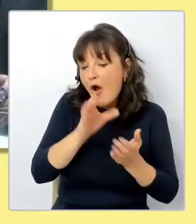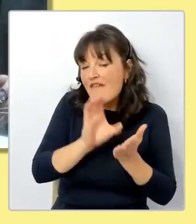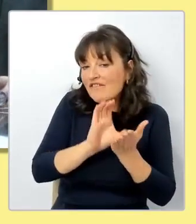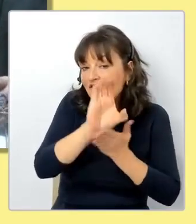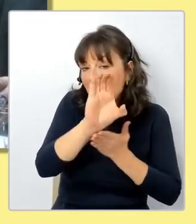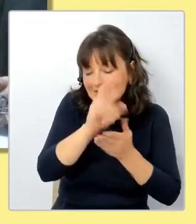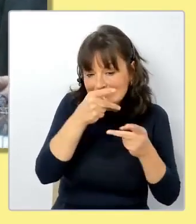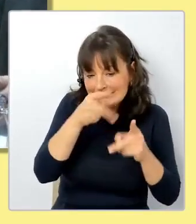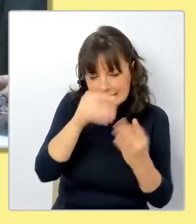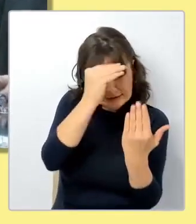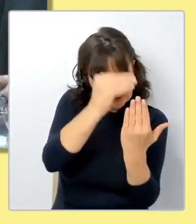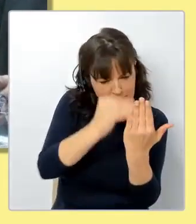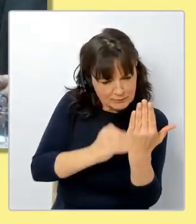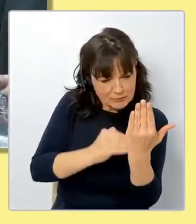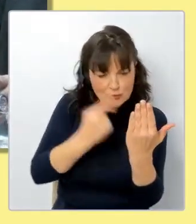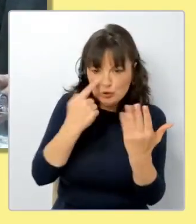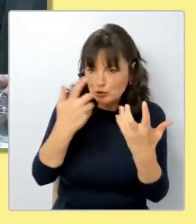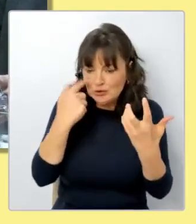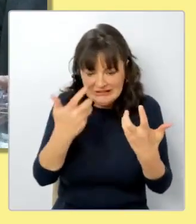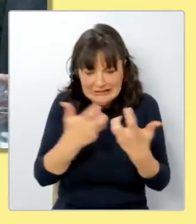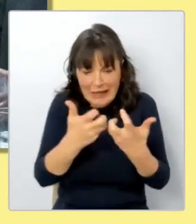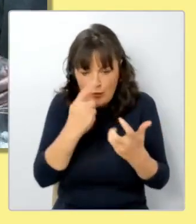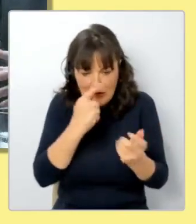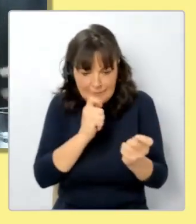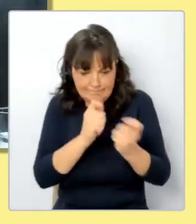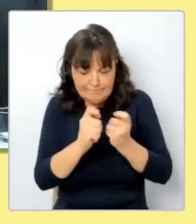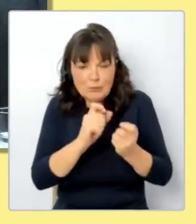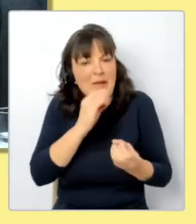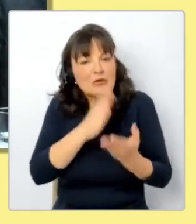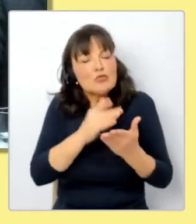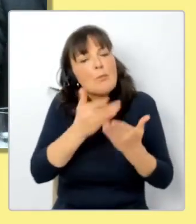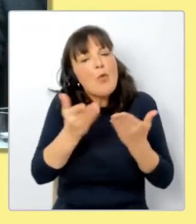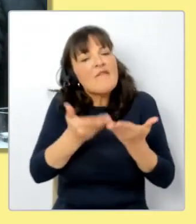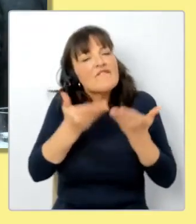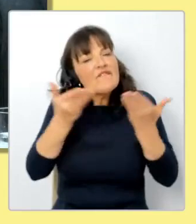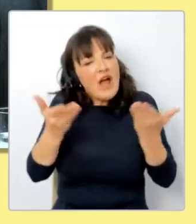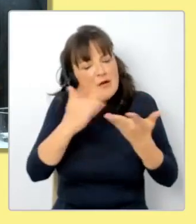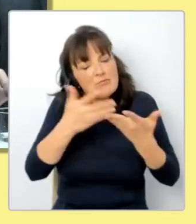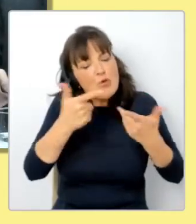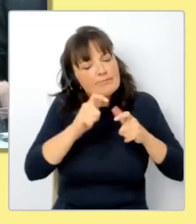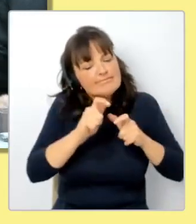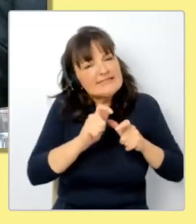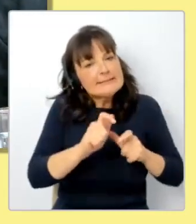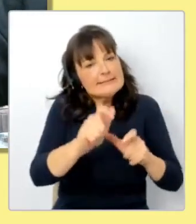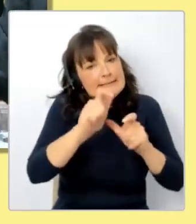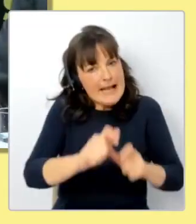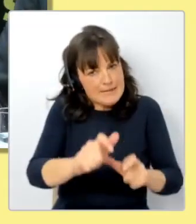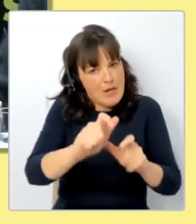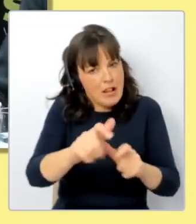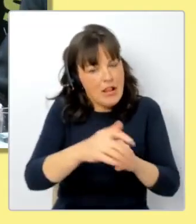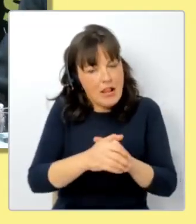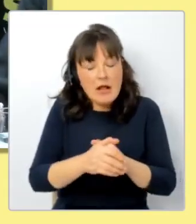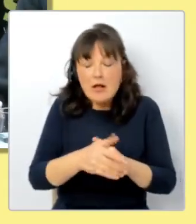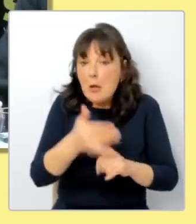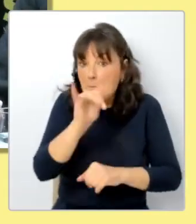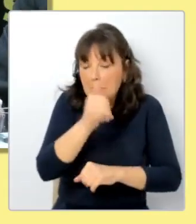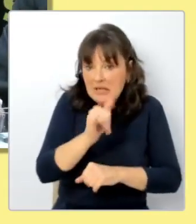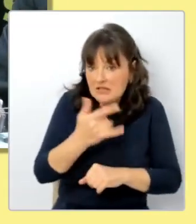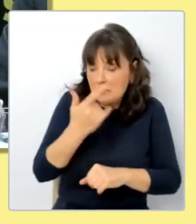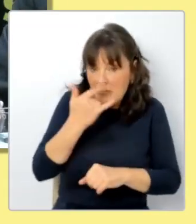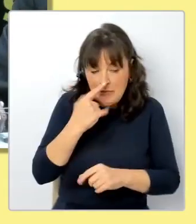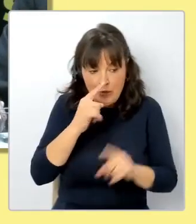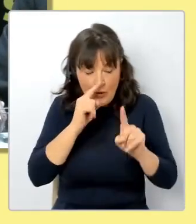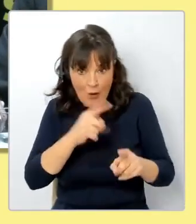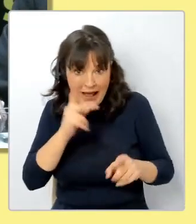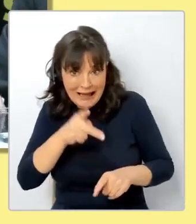at and see if we can make it fairer and more sustainable. So I think that could either mean that we look again at council tax, maybe there's a way that that